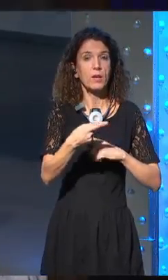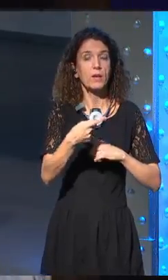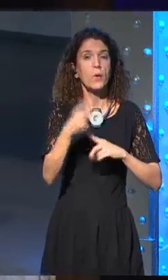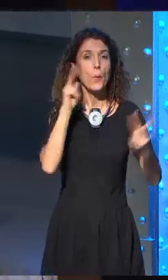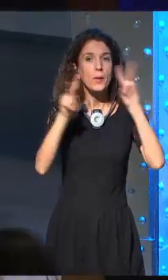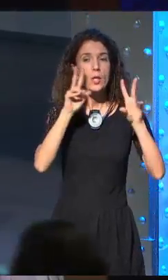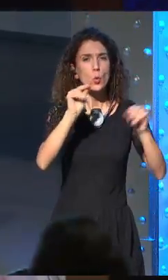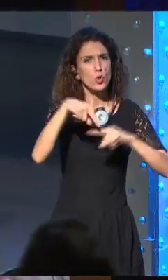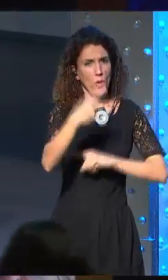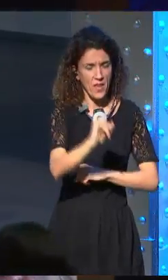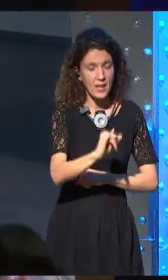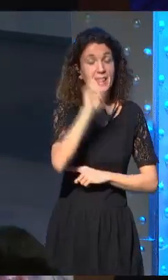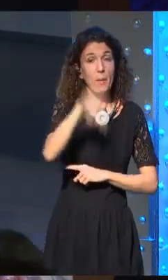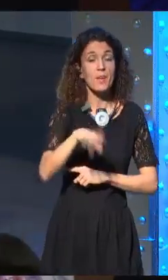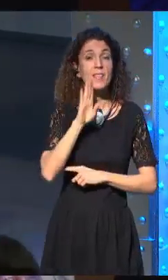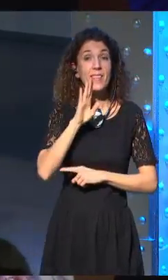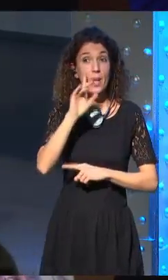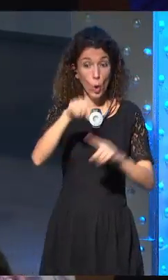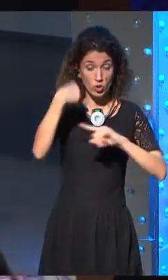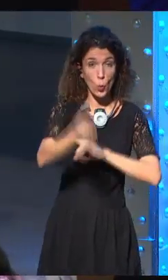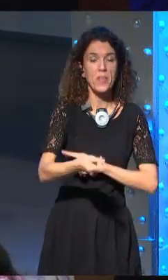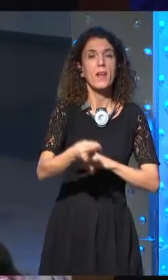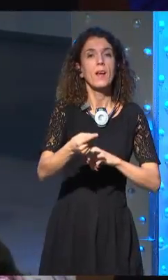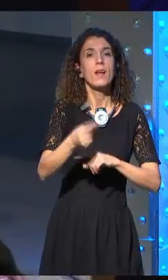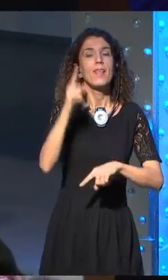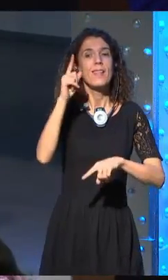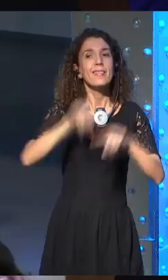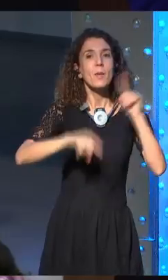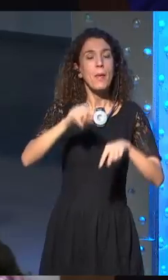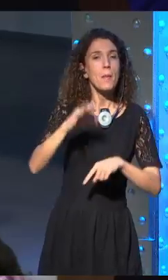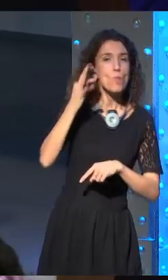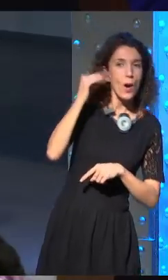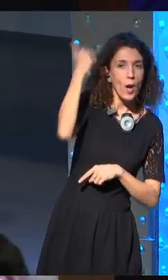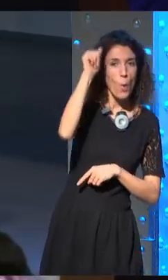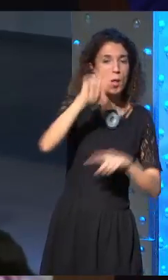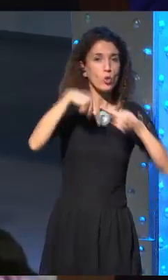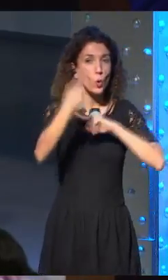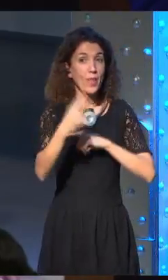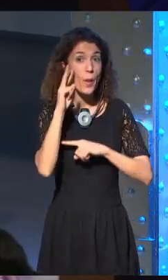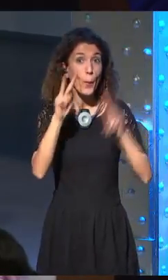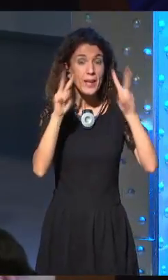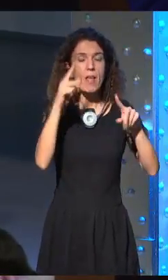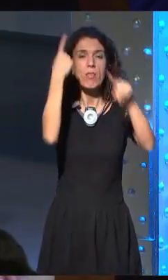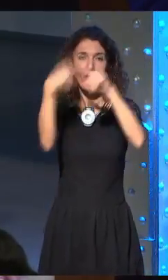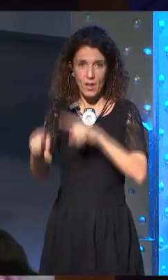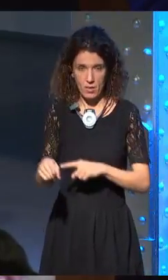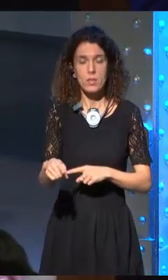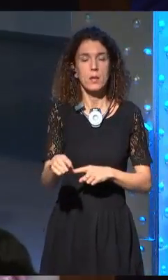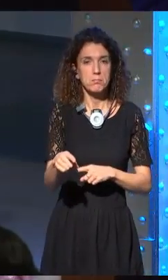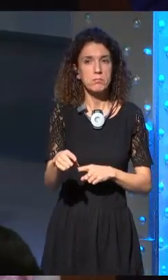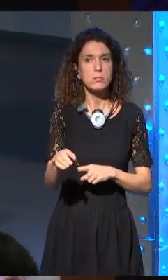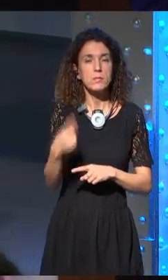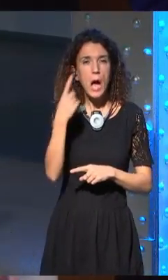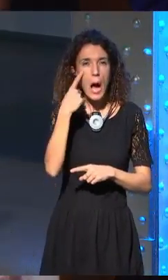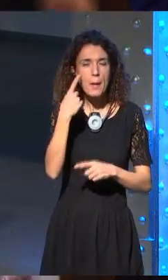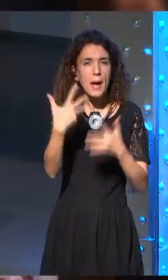in your capacity to see? And you say that these effects are different in women rather and in men. I would